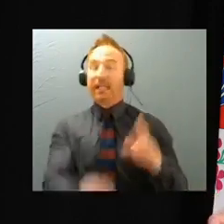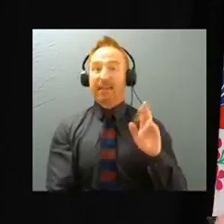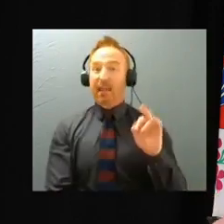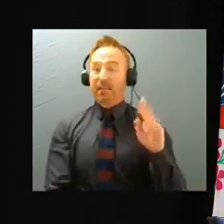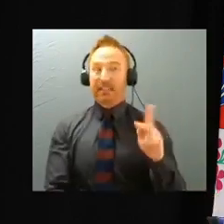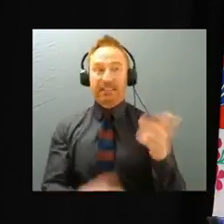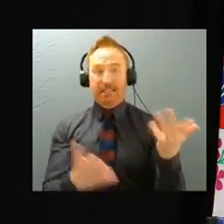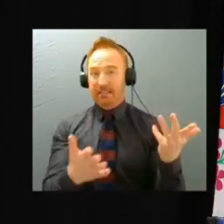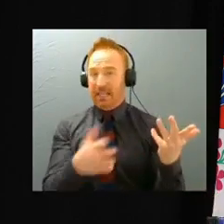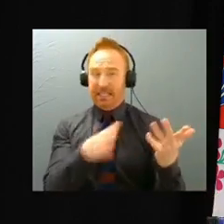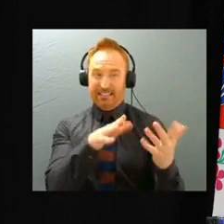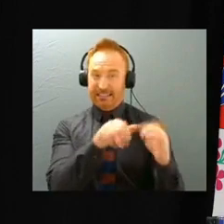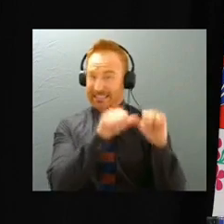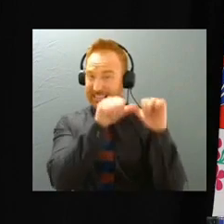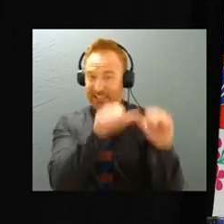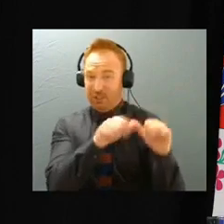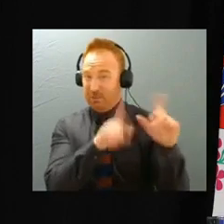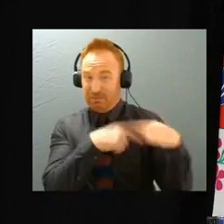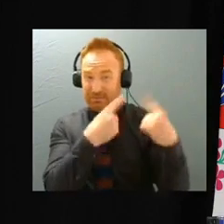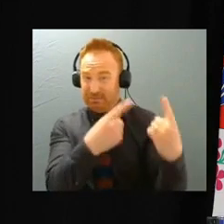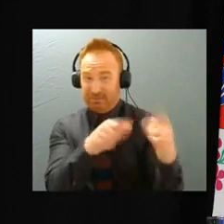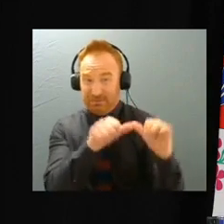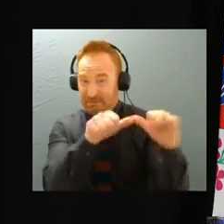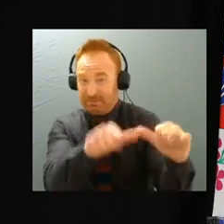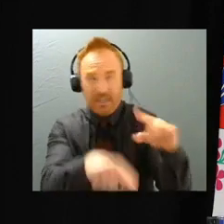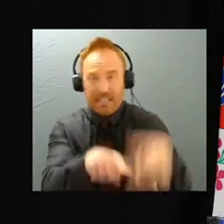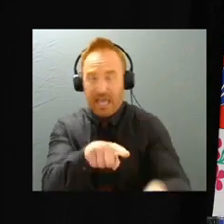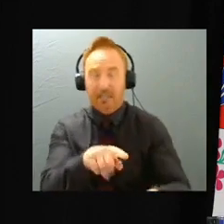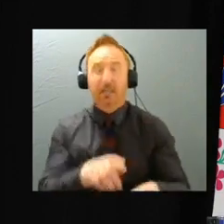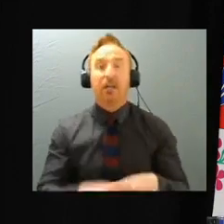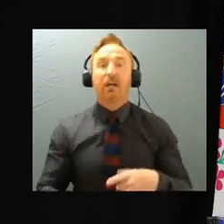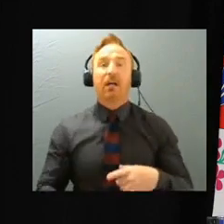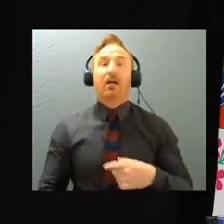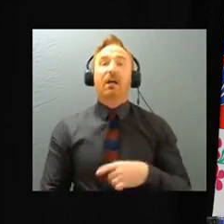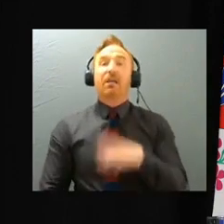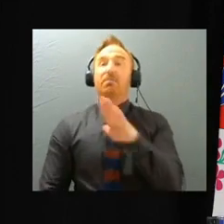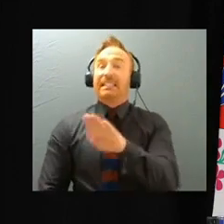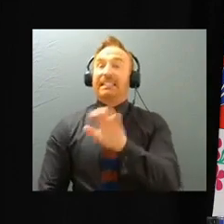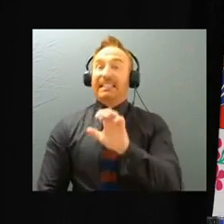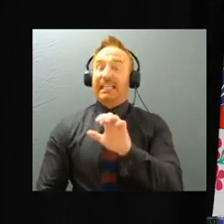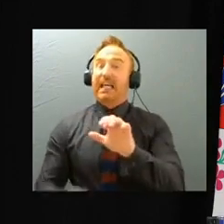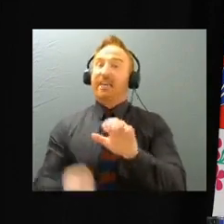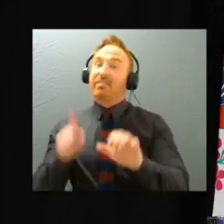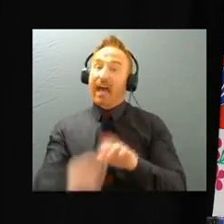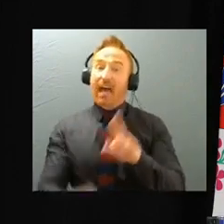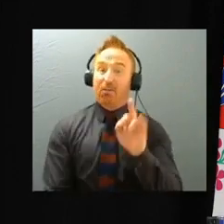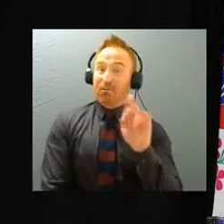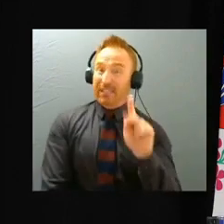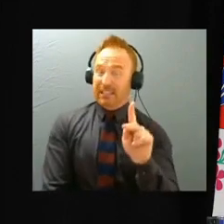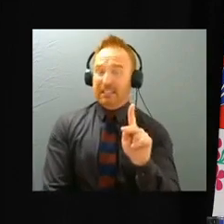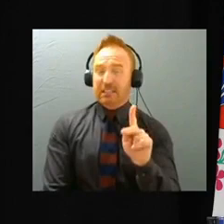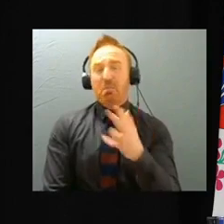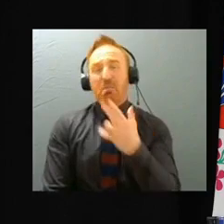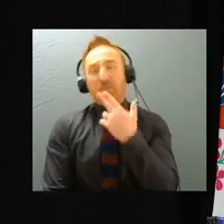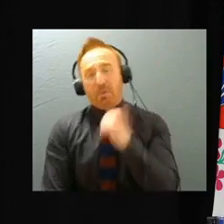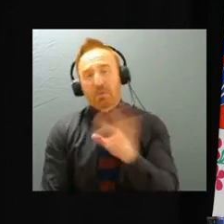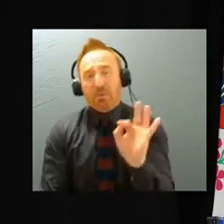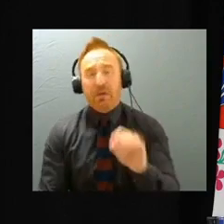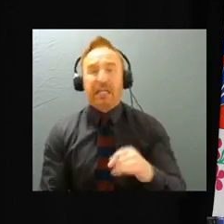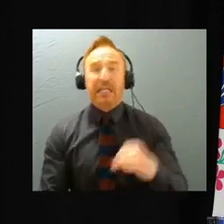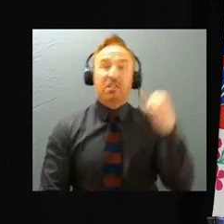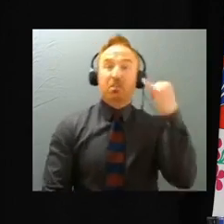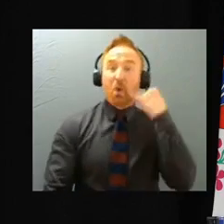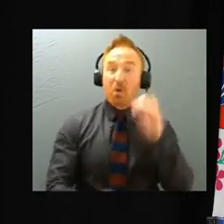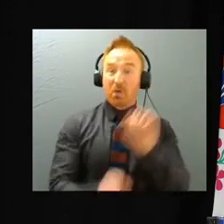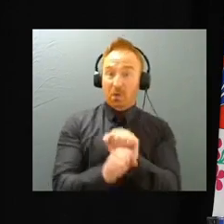with the BC bubble are there, but they are small. In theory, the occasional person coming in with COVID should not cause